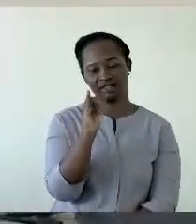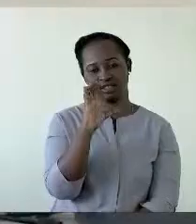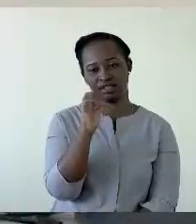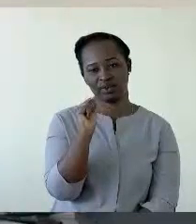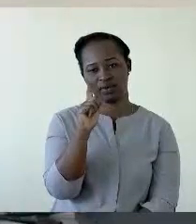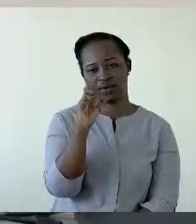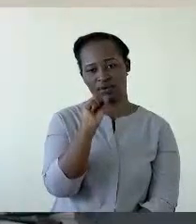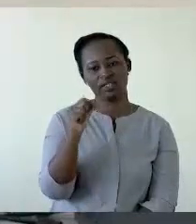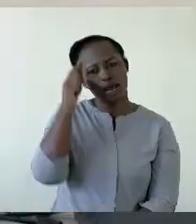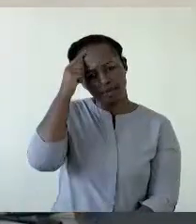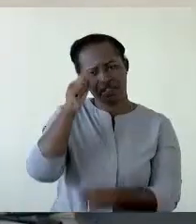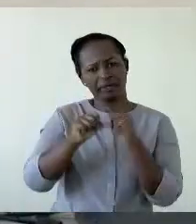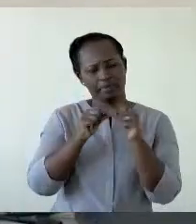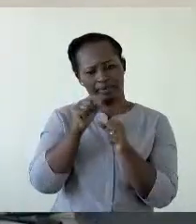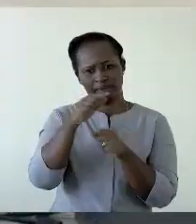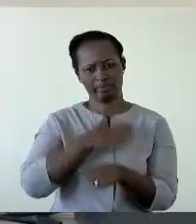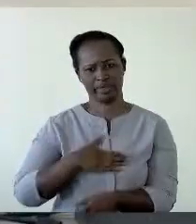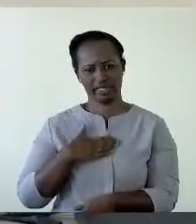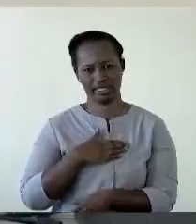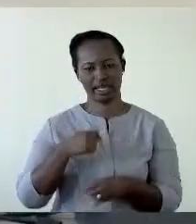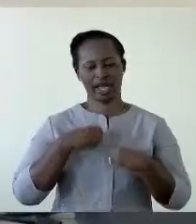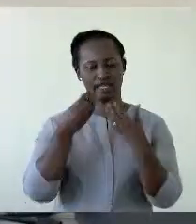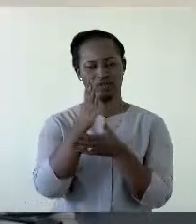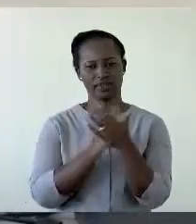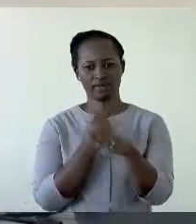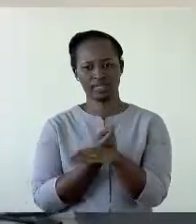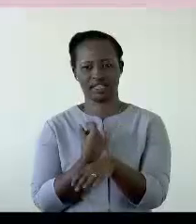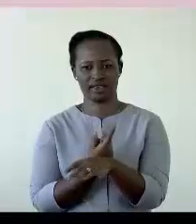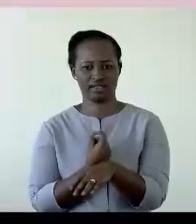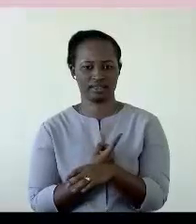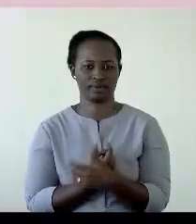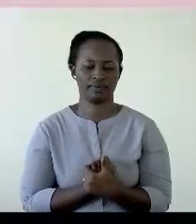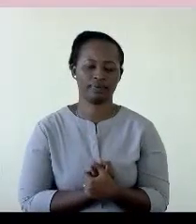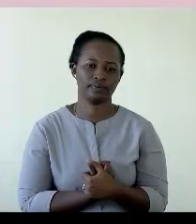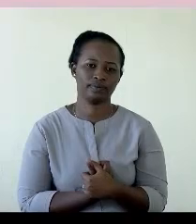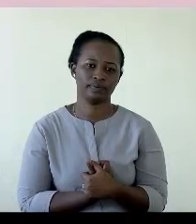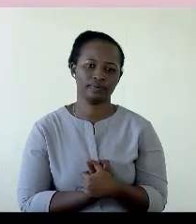Think about it, please. I give you some seconds.